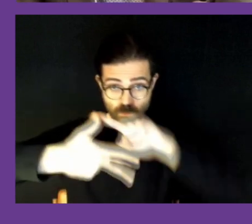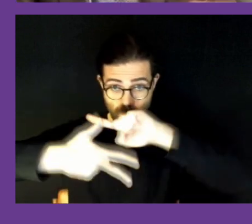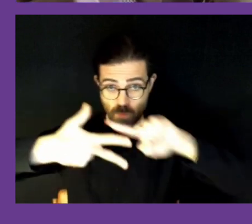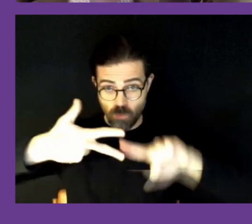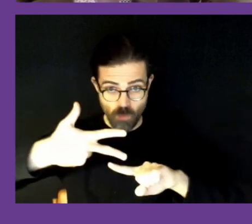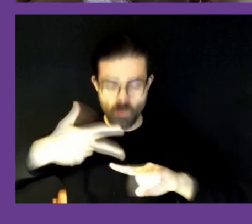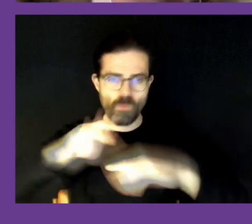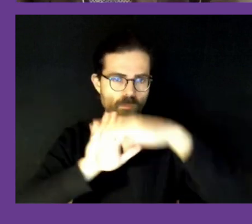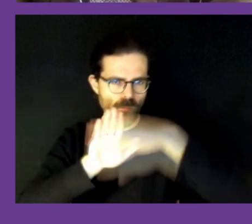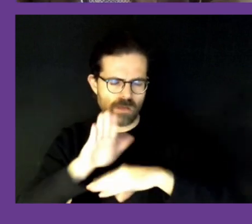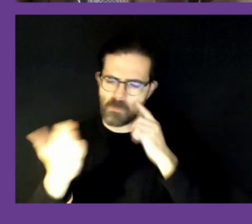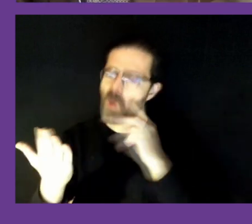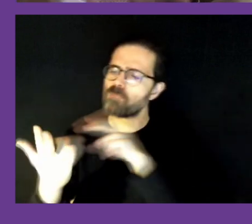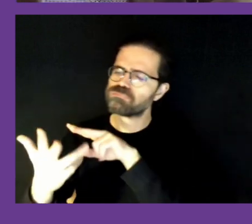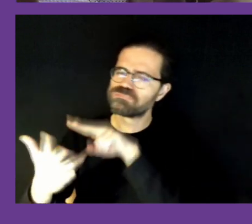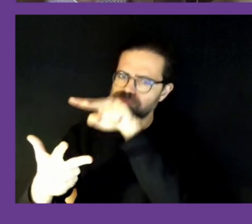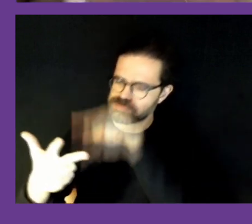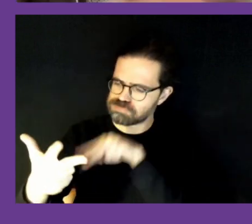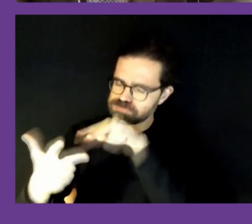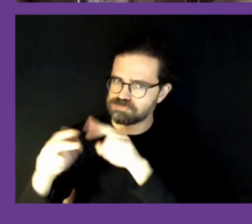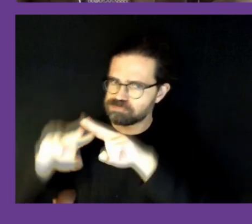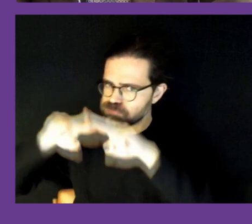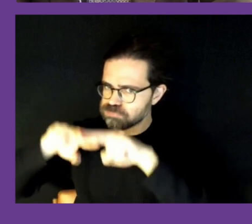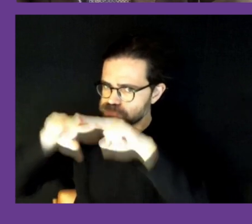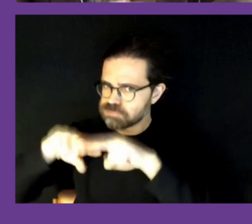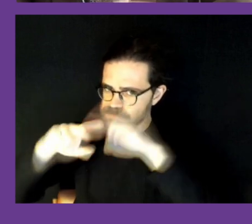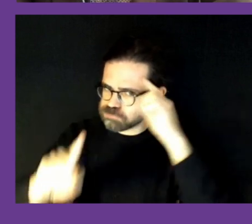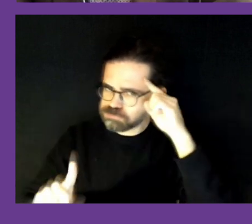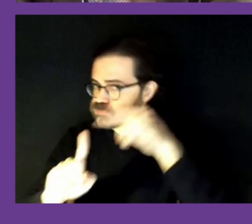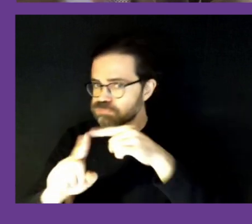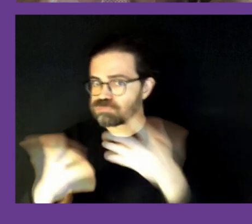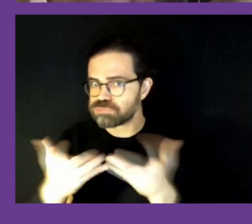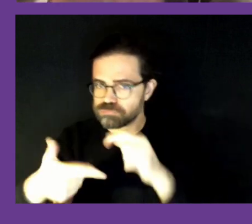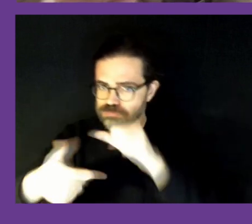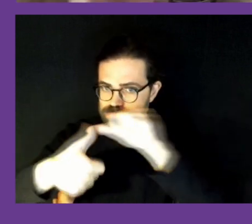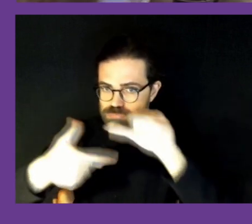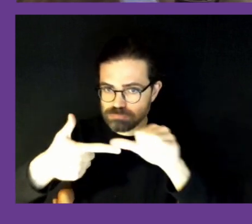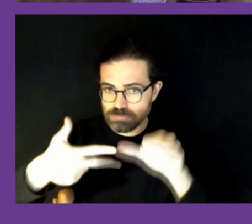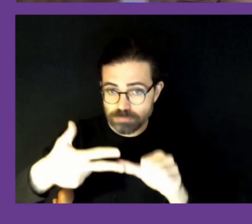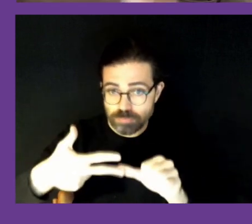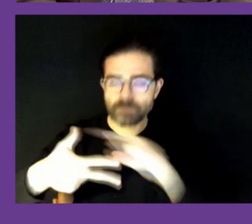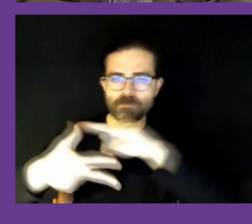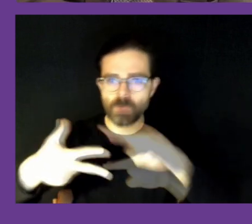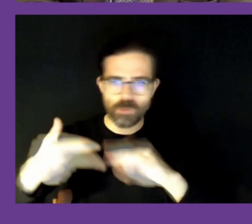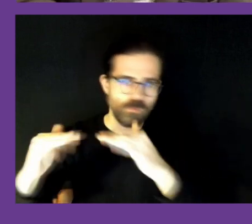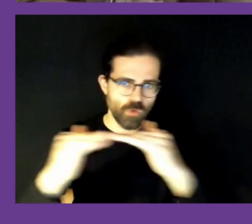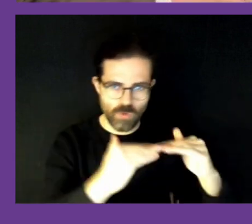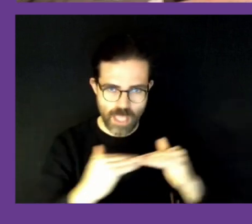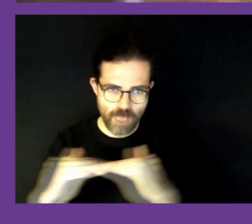harmonized. One of them is 31549 on the accessibility of ICT products and services. which will be harmonized according to the